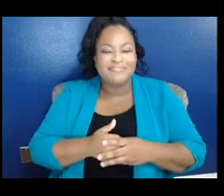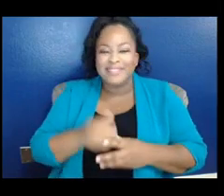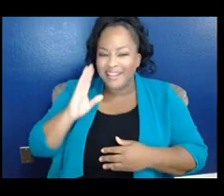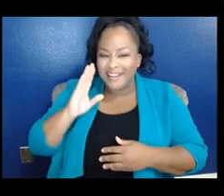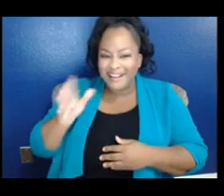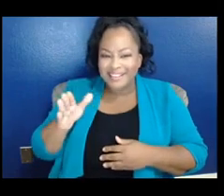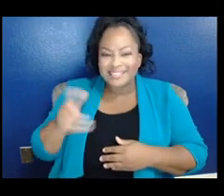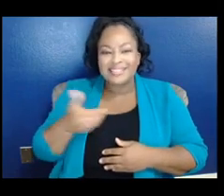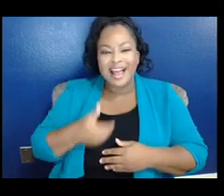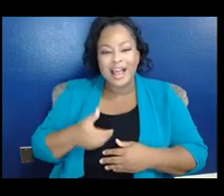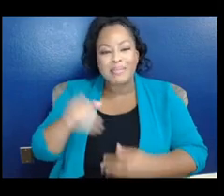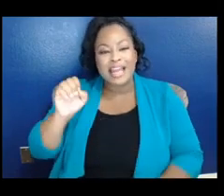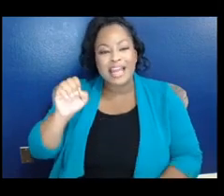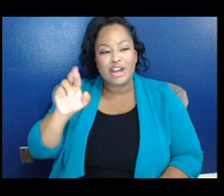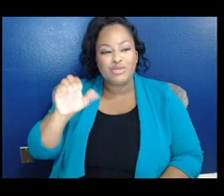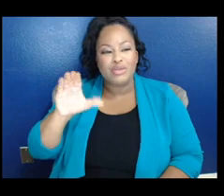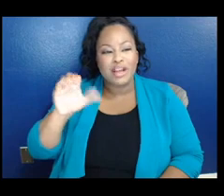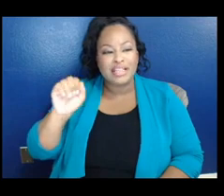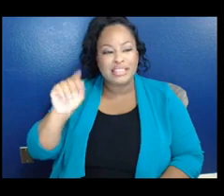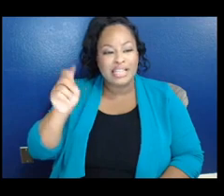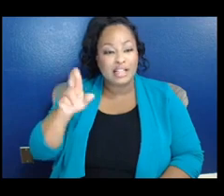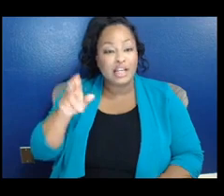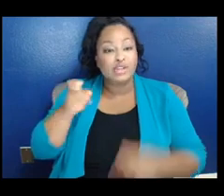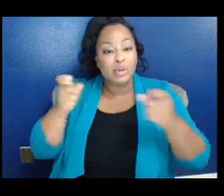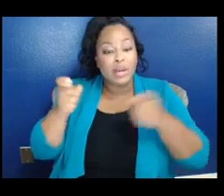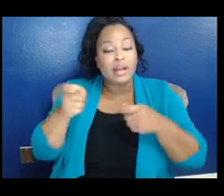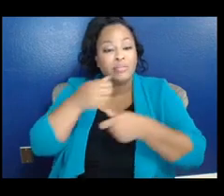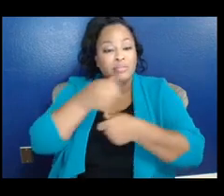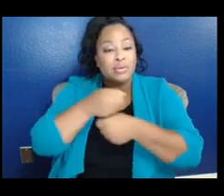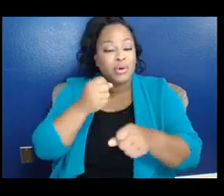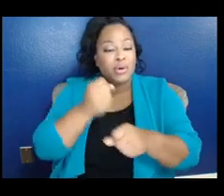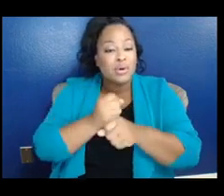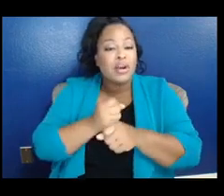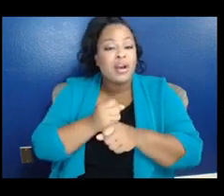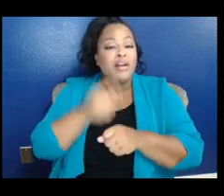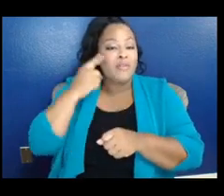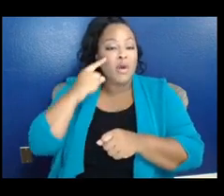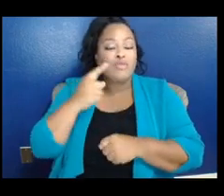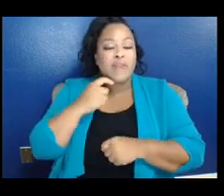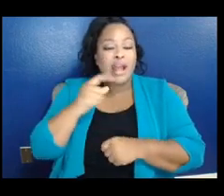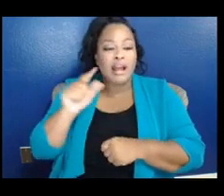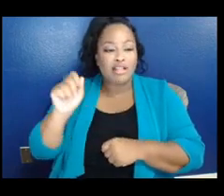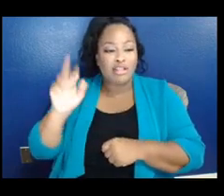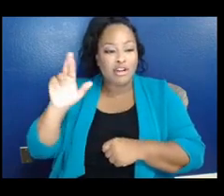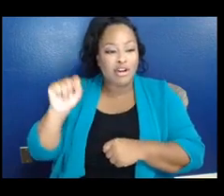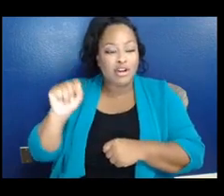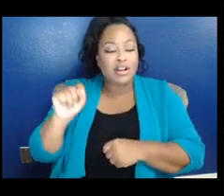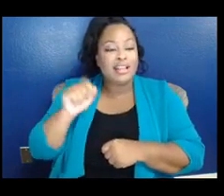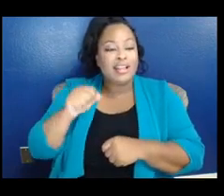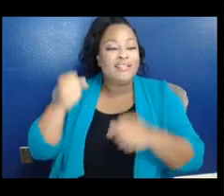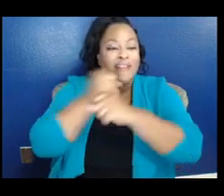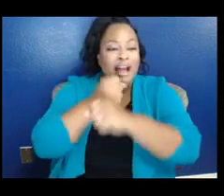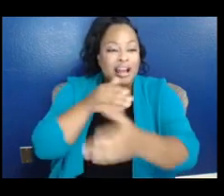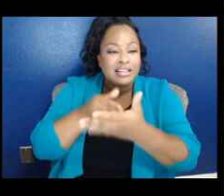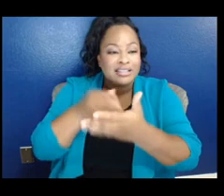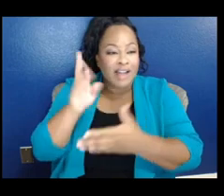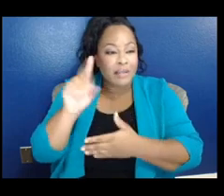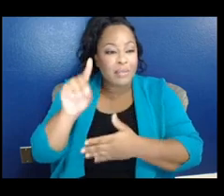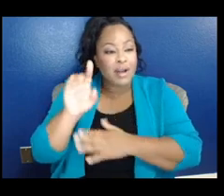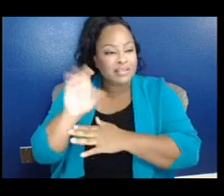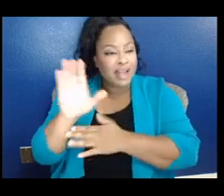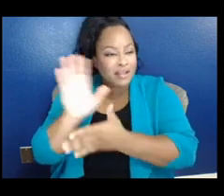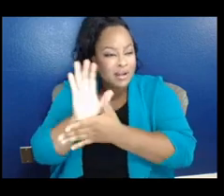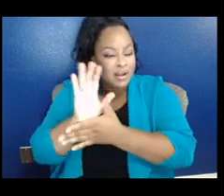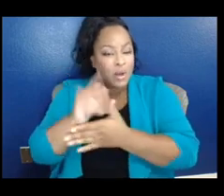Hi, I'm Erica Taylor, director producer of Red Alert, the Fight Against Fibroids documentary film. We started filming Red Alert